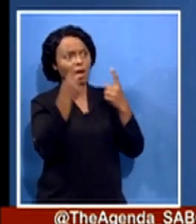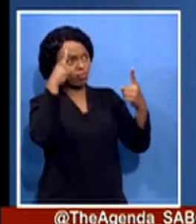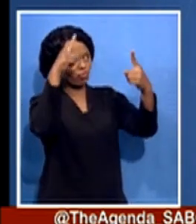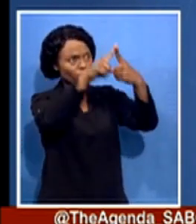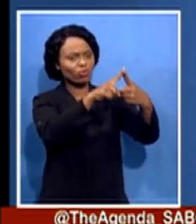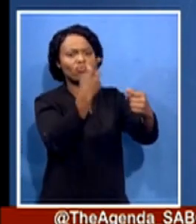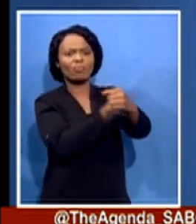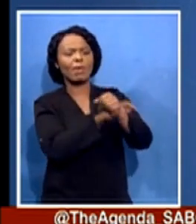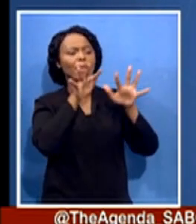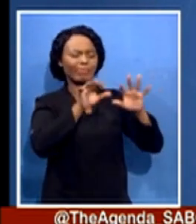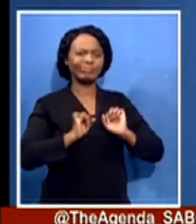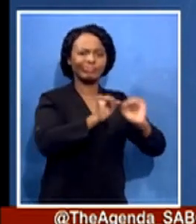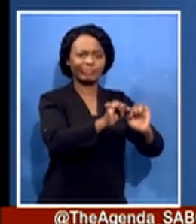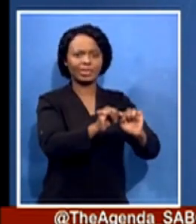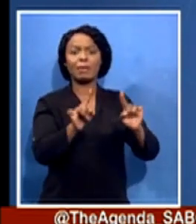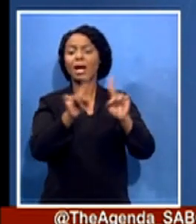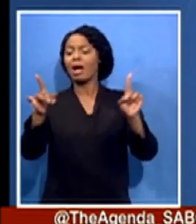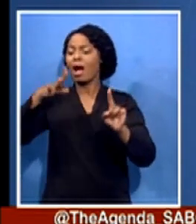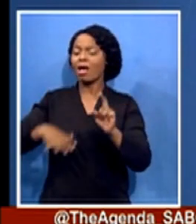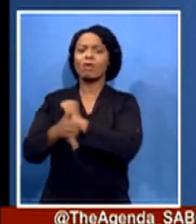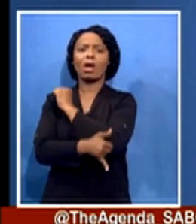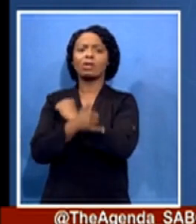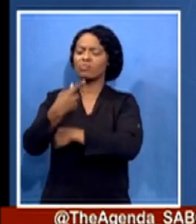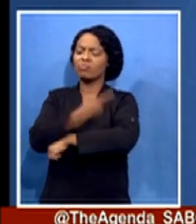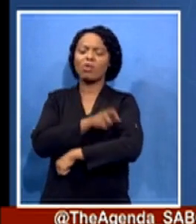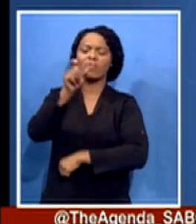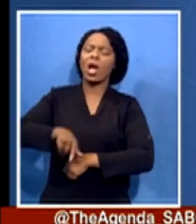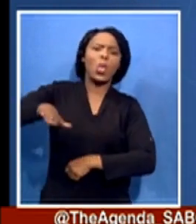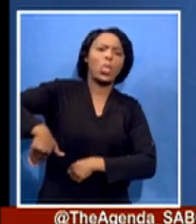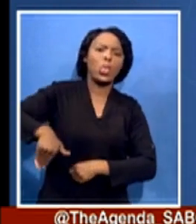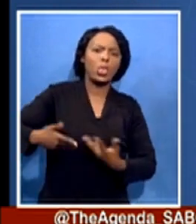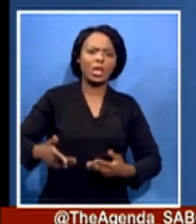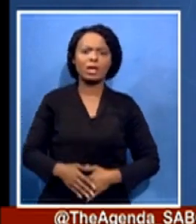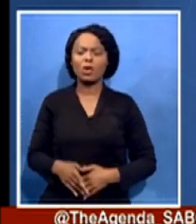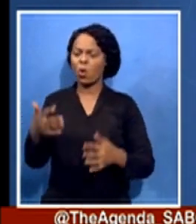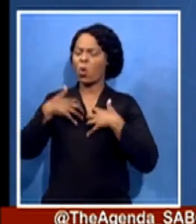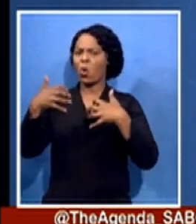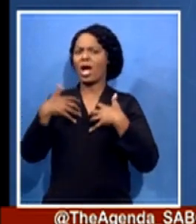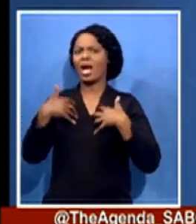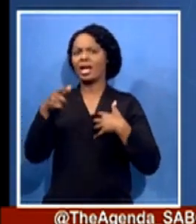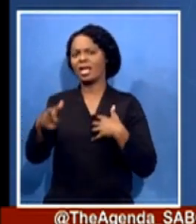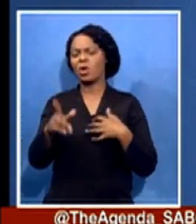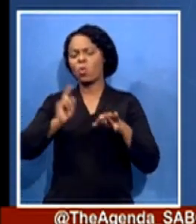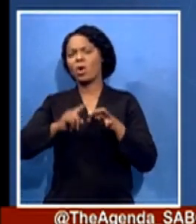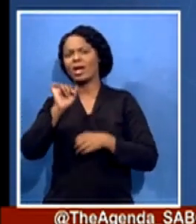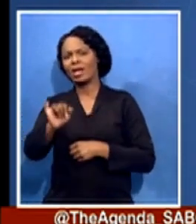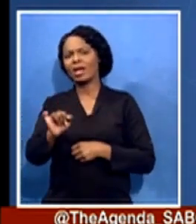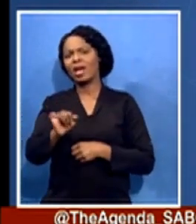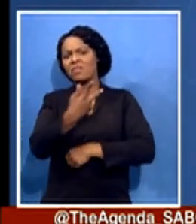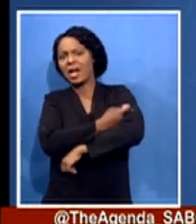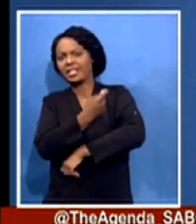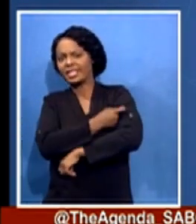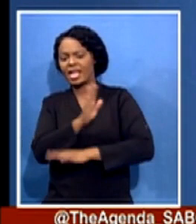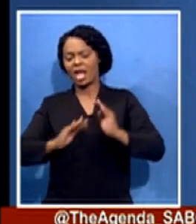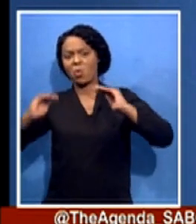about vaccine equity at this stage? Tremendously. I think that this is one